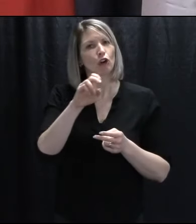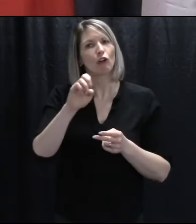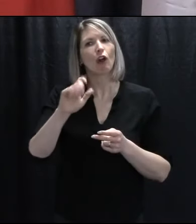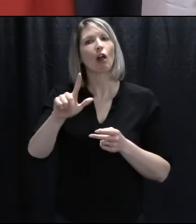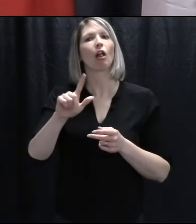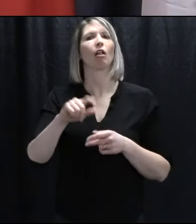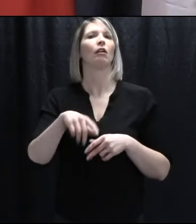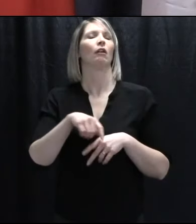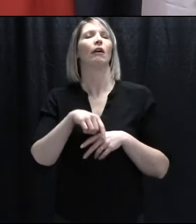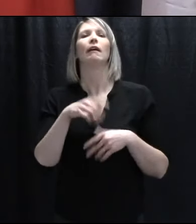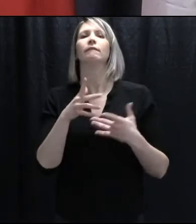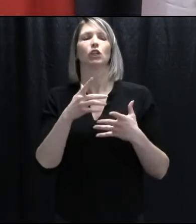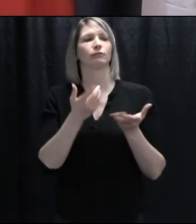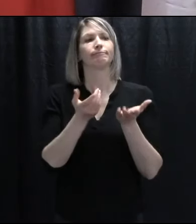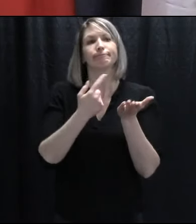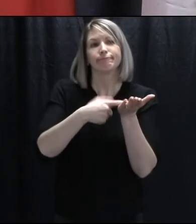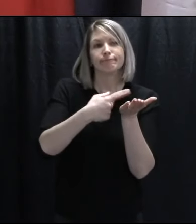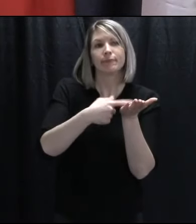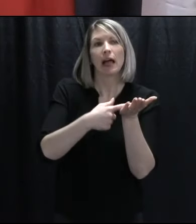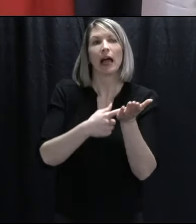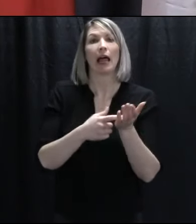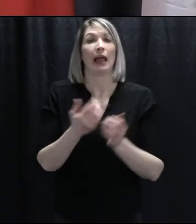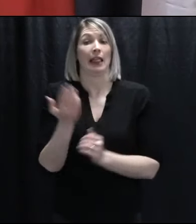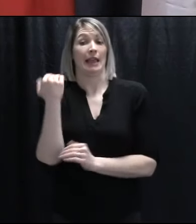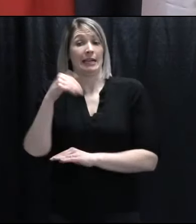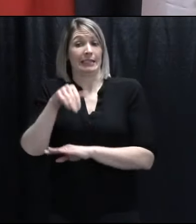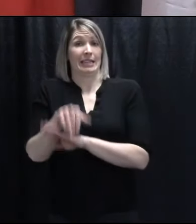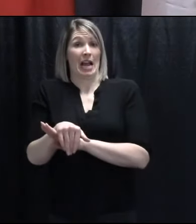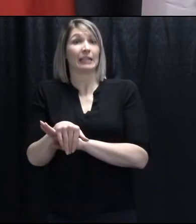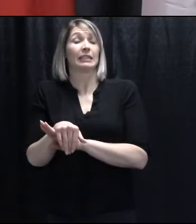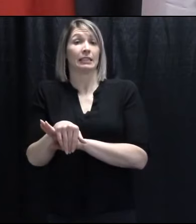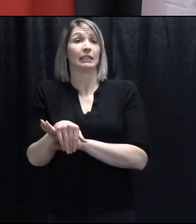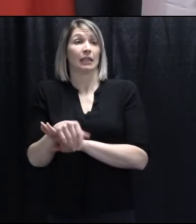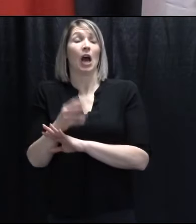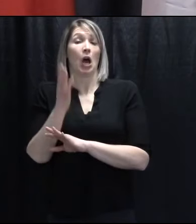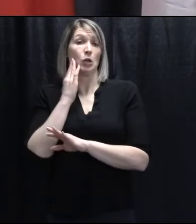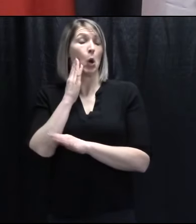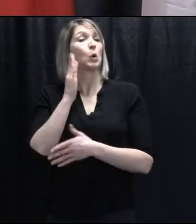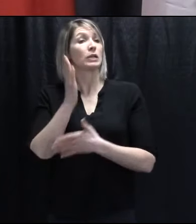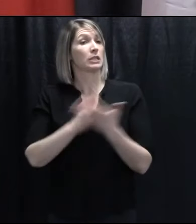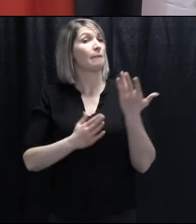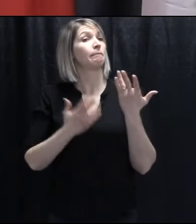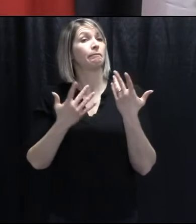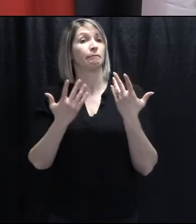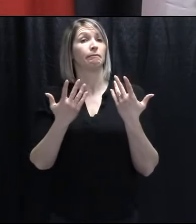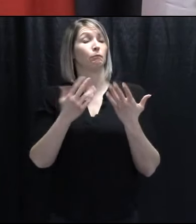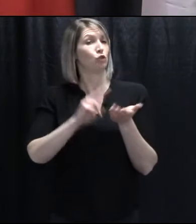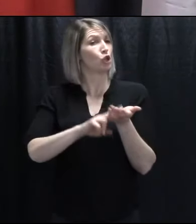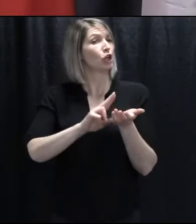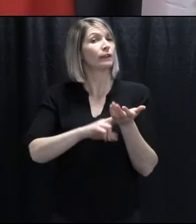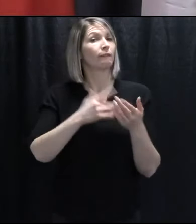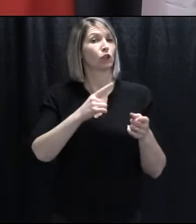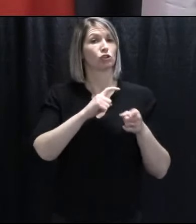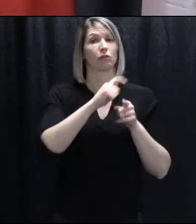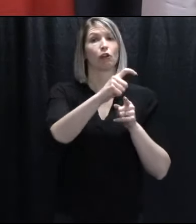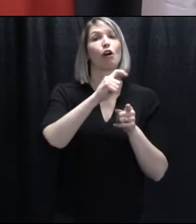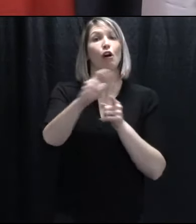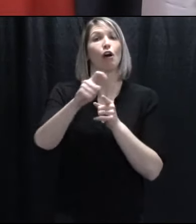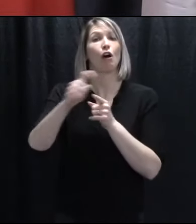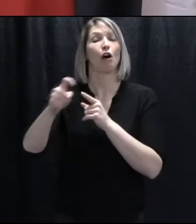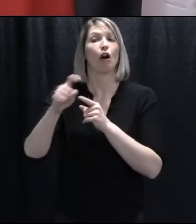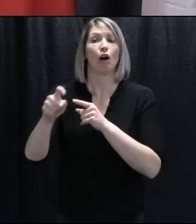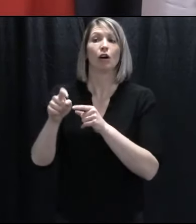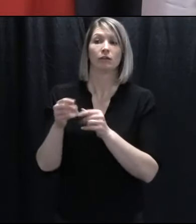our staff in late last night that are calling individually, calling those individuals to look at the types of scenarios, realizing